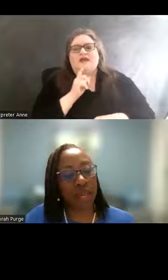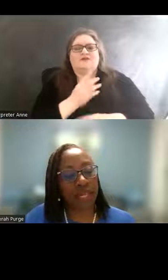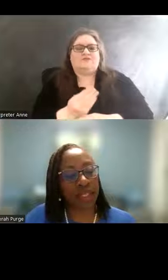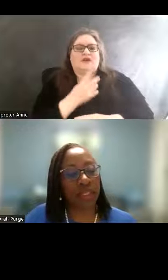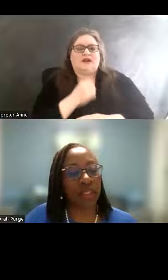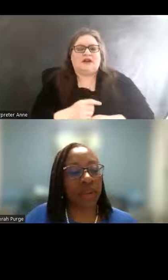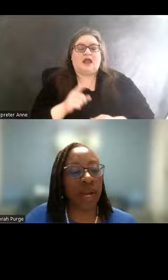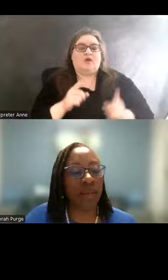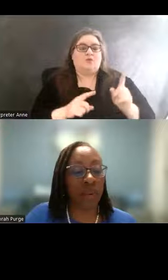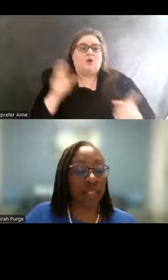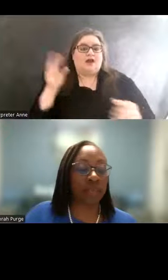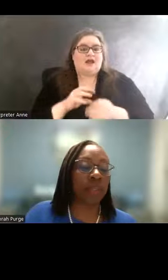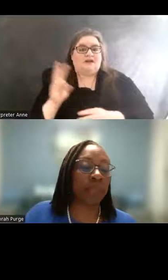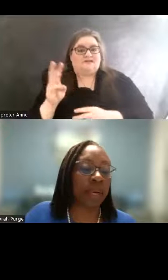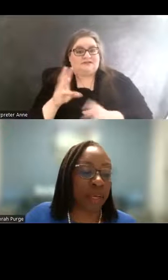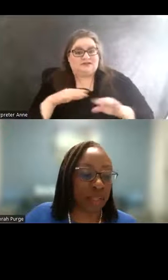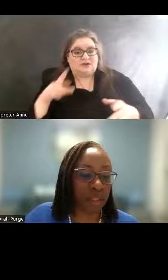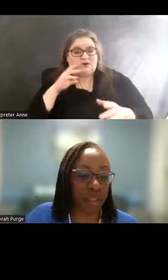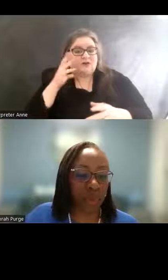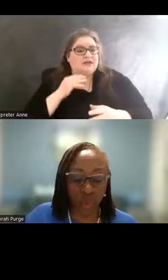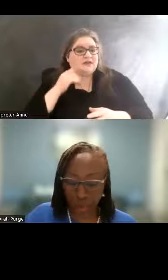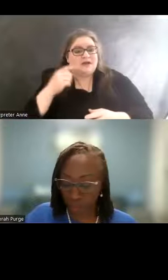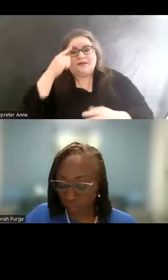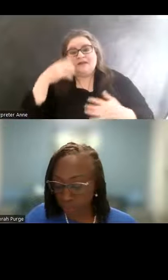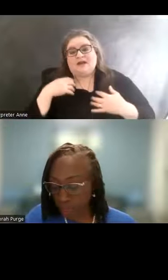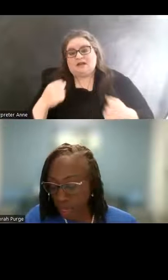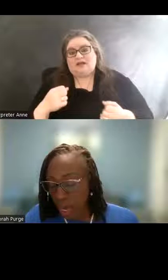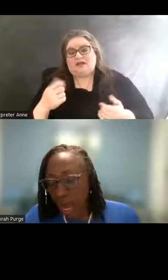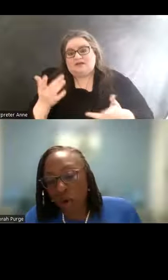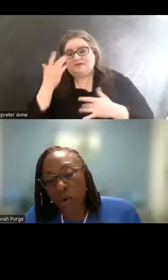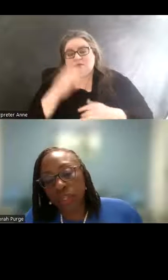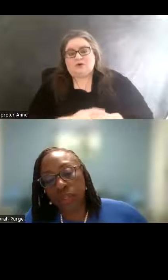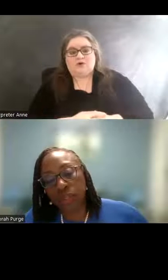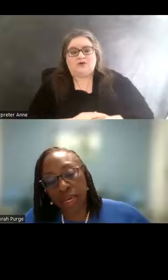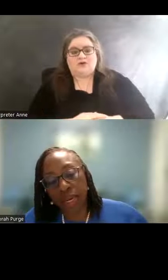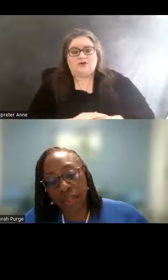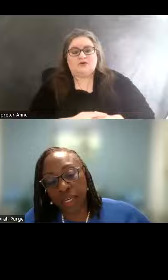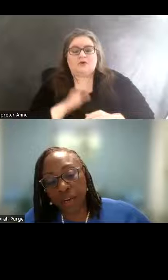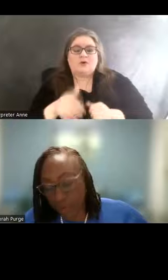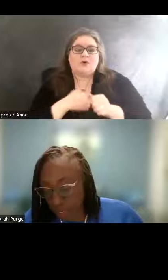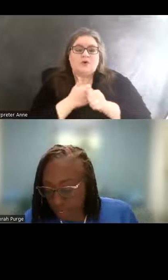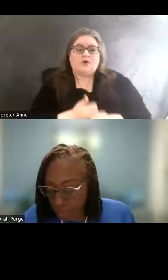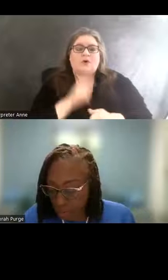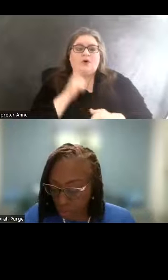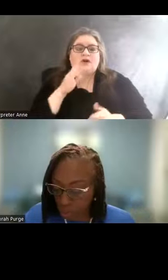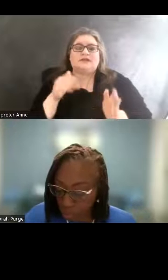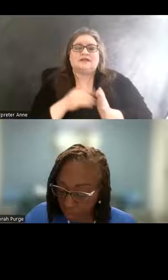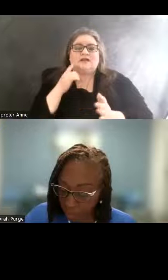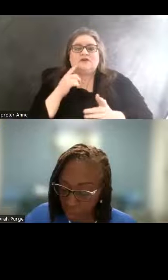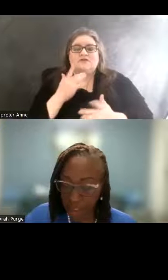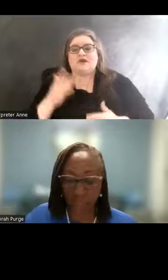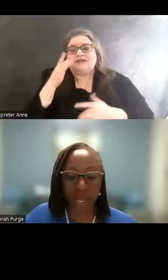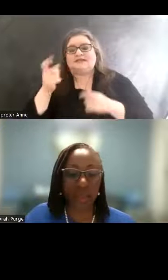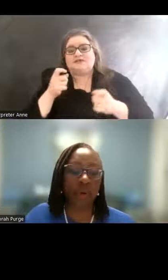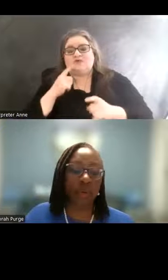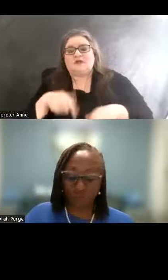youth ages 6 to 11 will experience a mental health disorder. According to the Center for Disease Control and